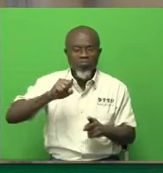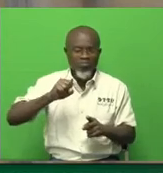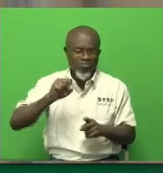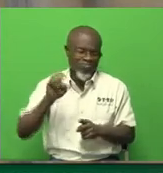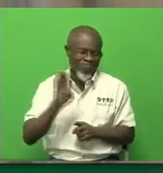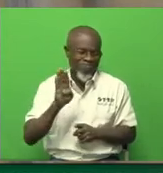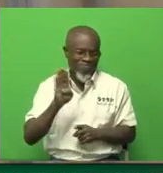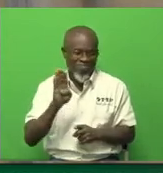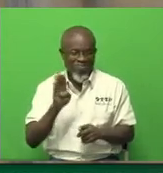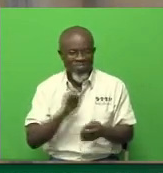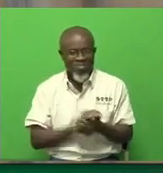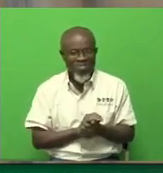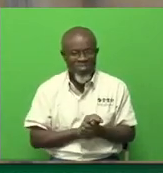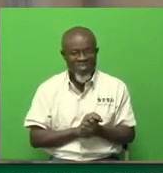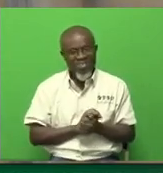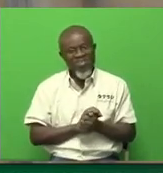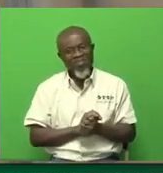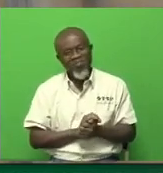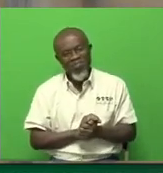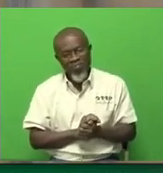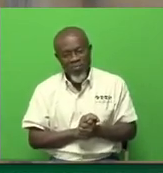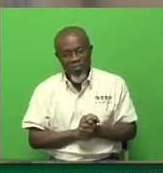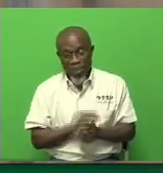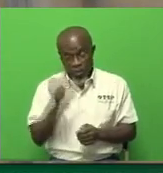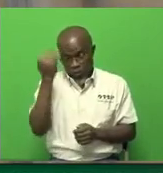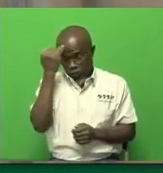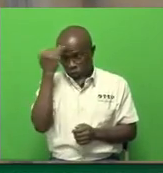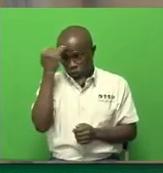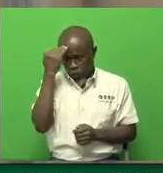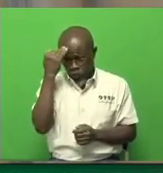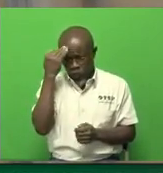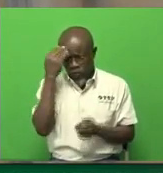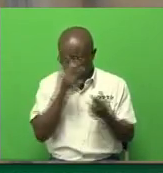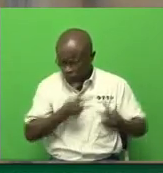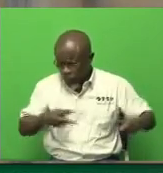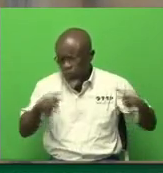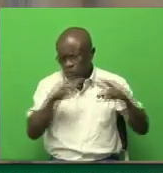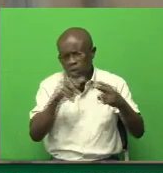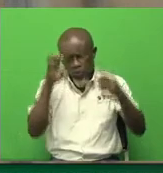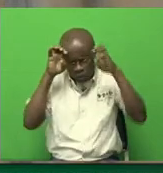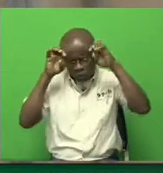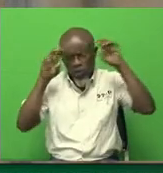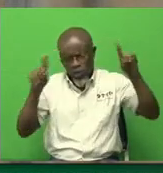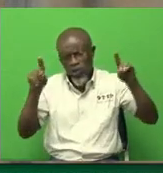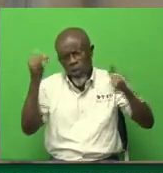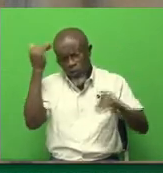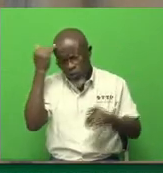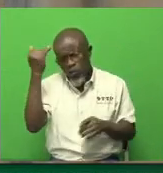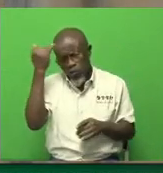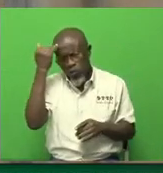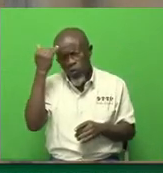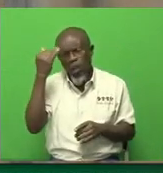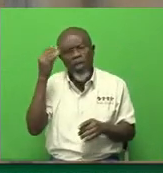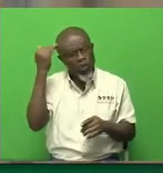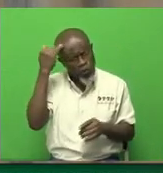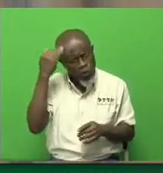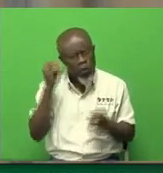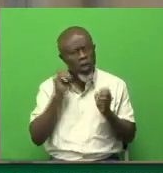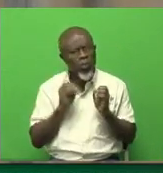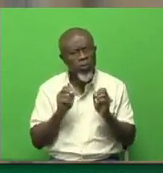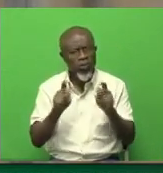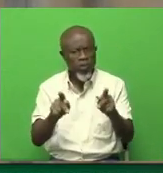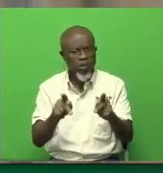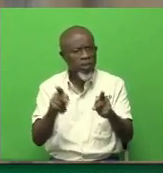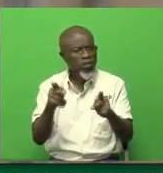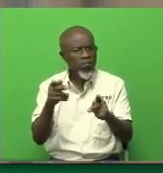Costa to politics so Madam speaker I know the value of educational opportunity and I know the opportunities it can bring